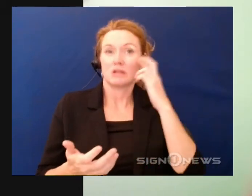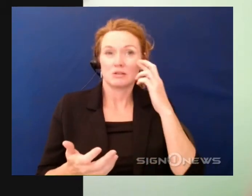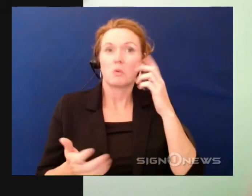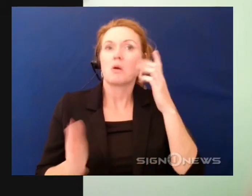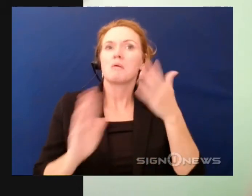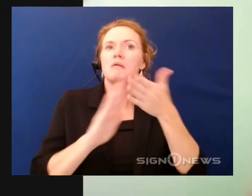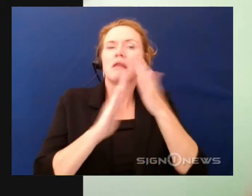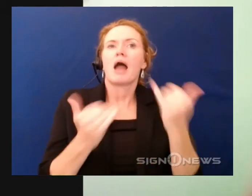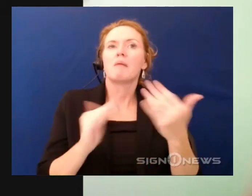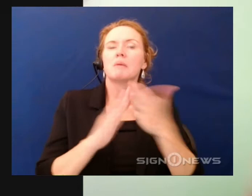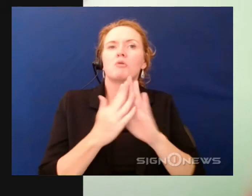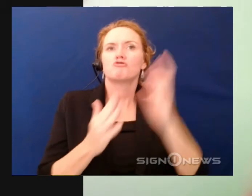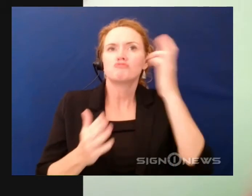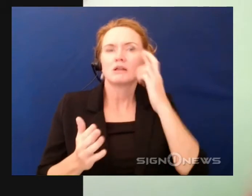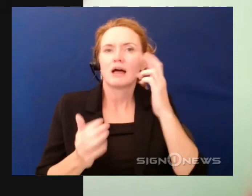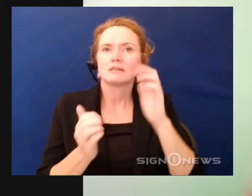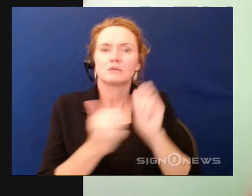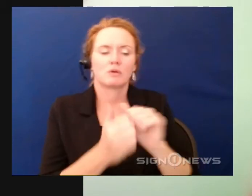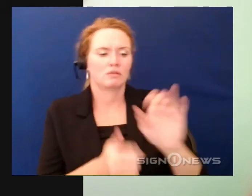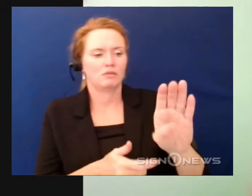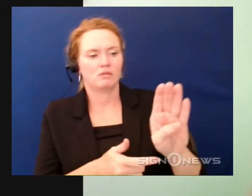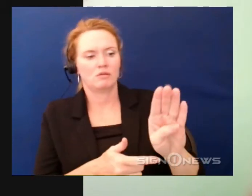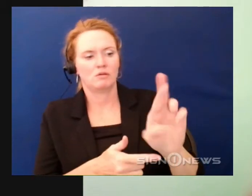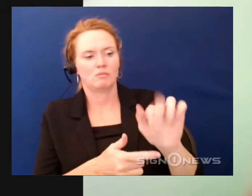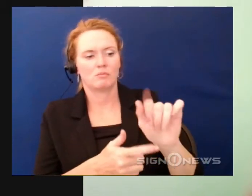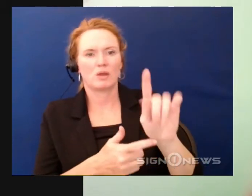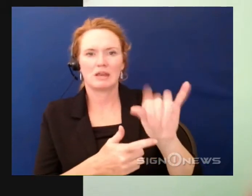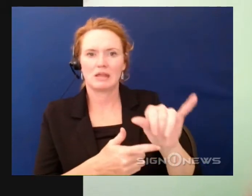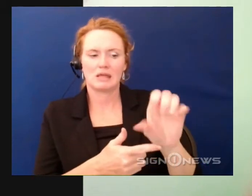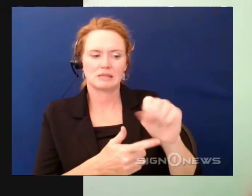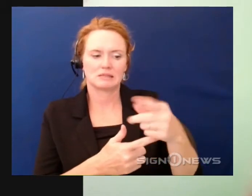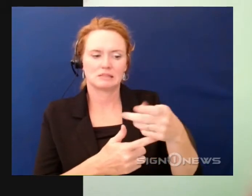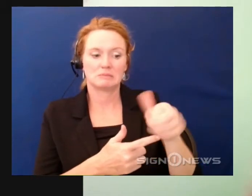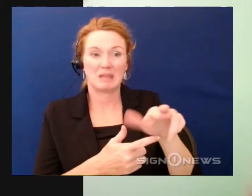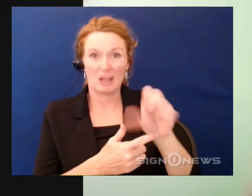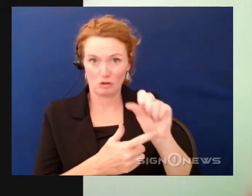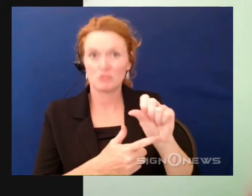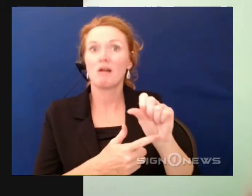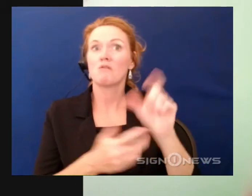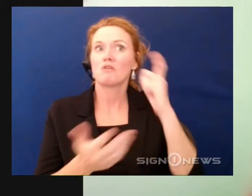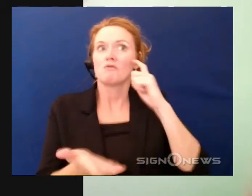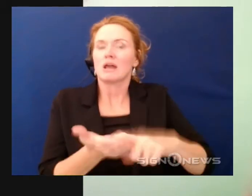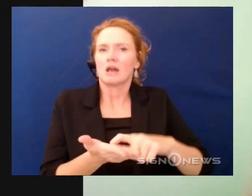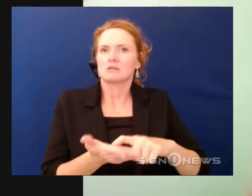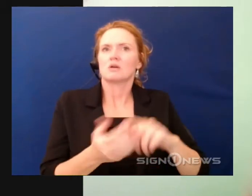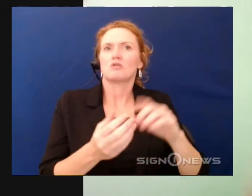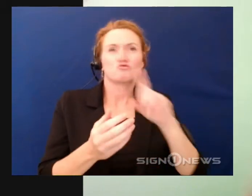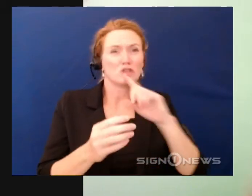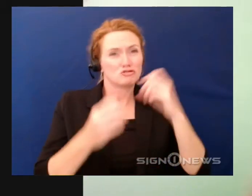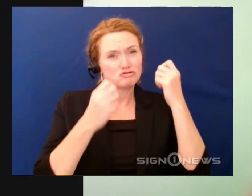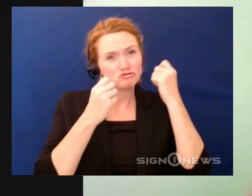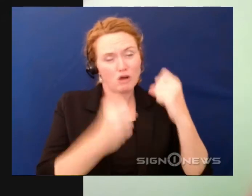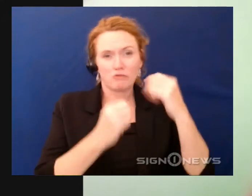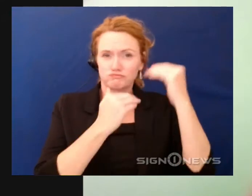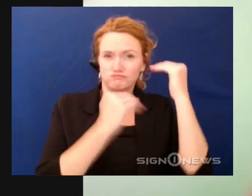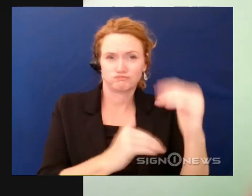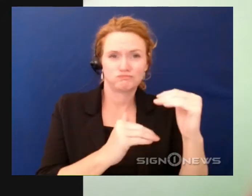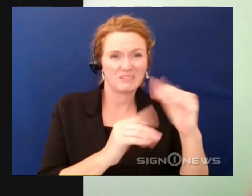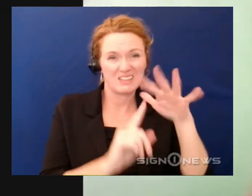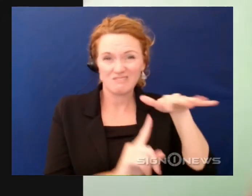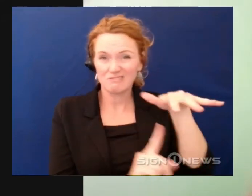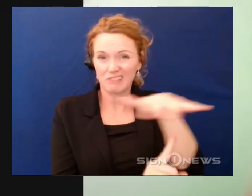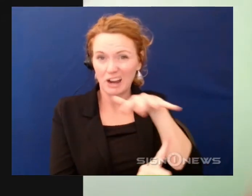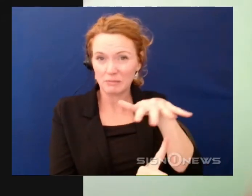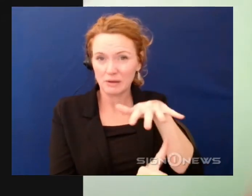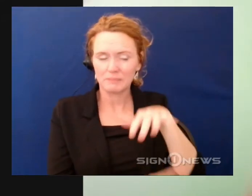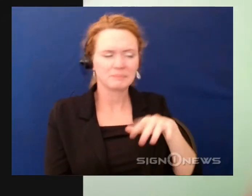story that's now in the popular press. Really, it can be an extraordinarily restrictive kind of environment. And I want to go back to what Tim said in